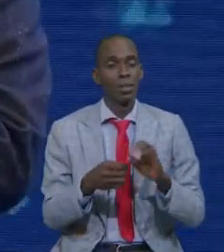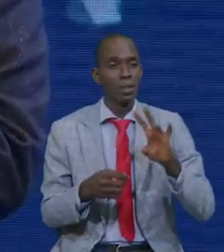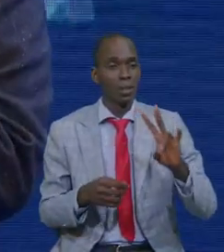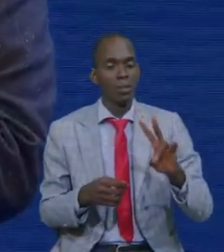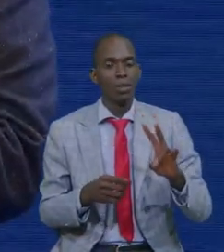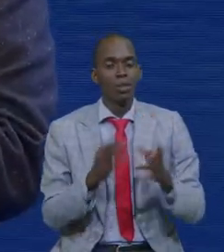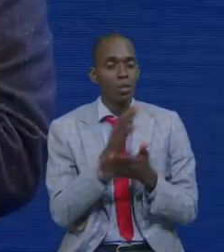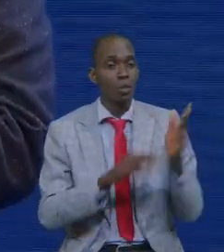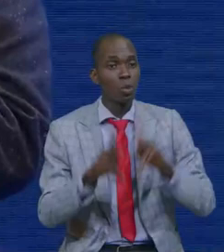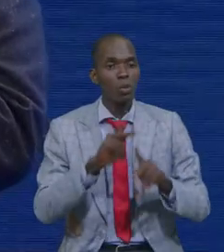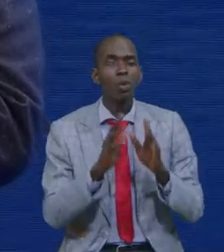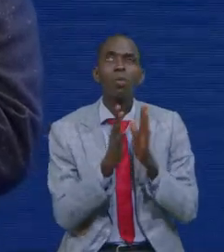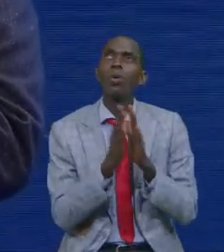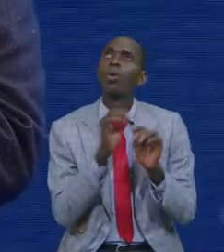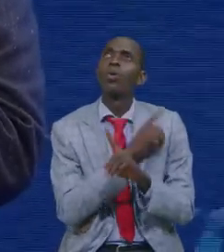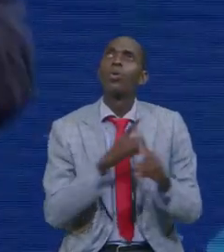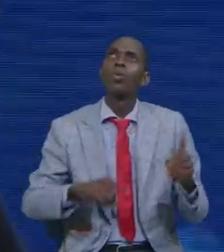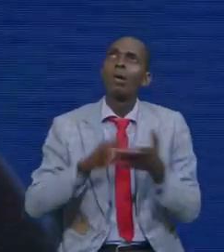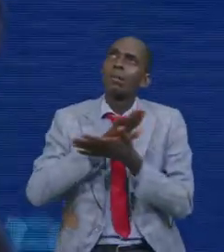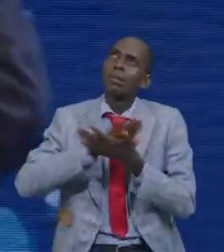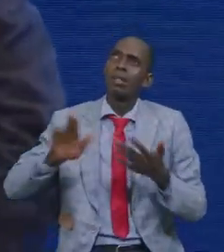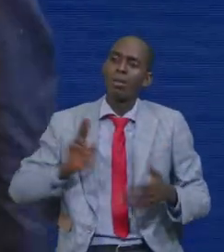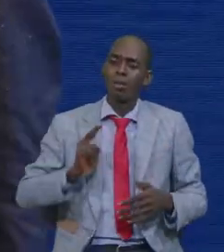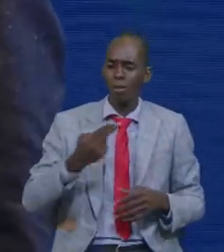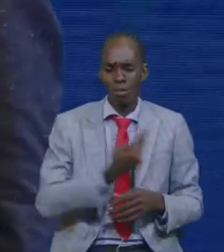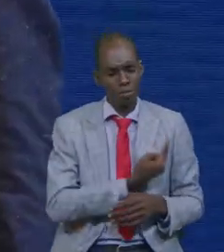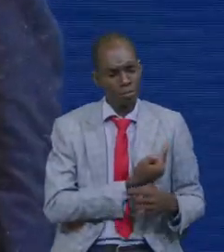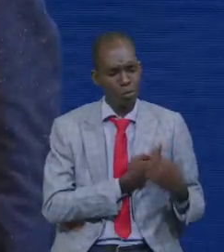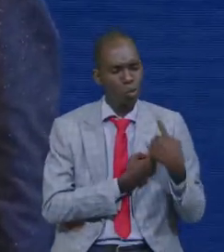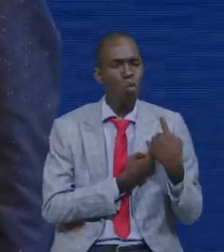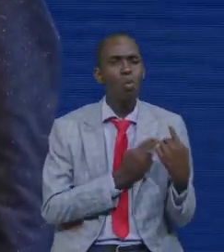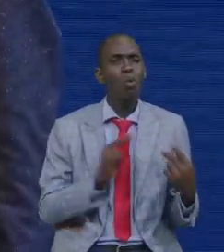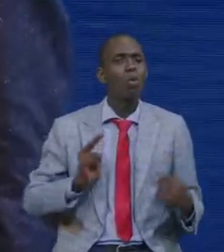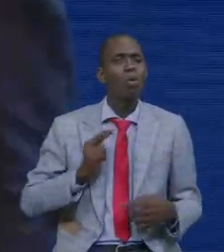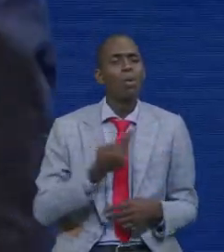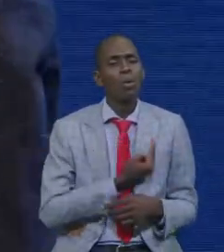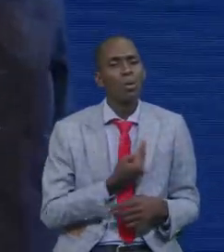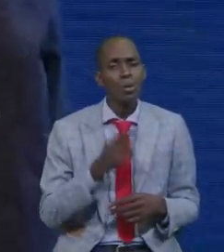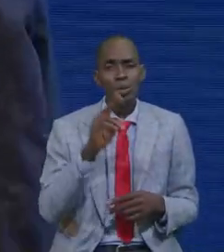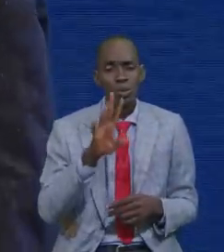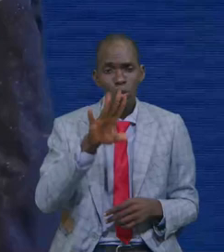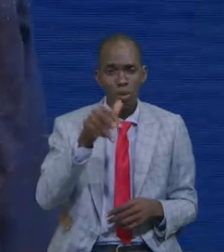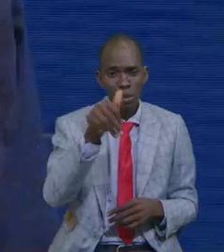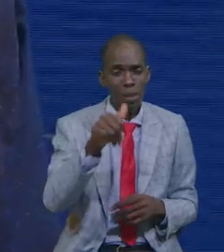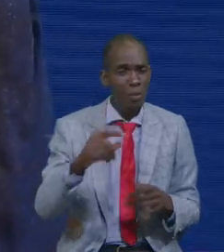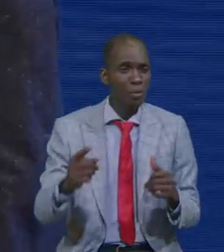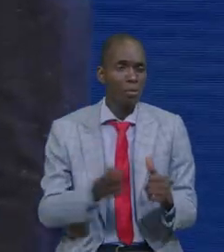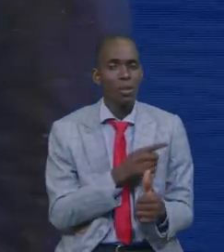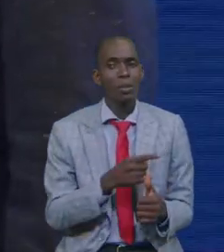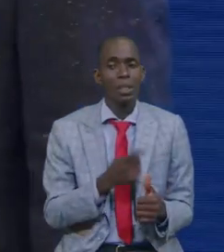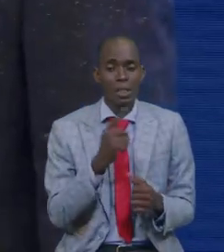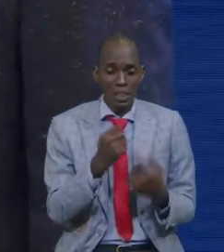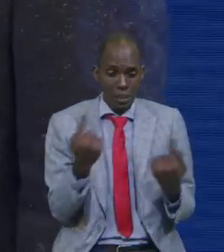us? Who are you talking about? Talk about yourself. Me. The sin that